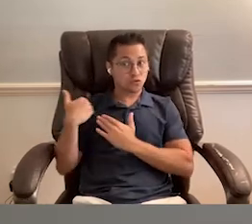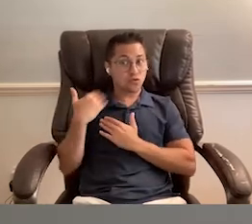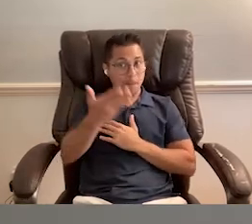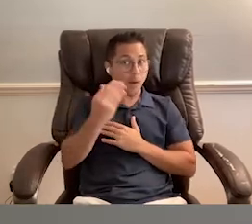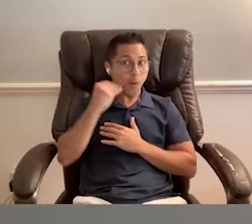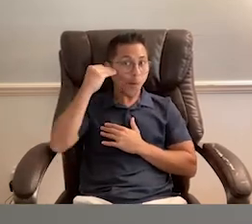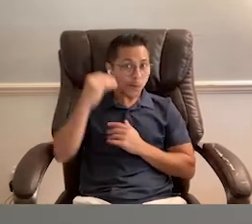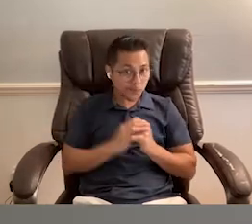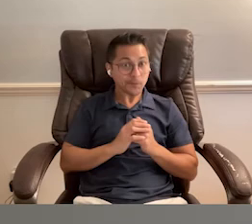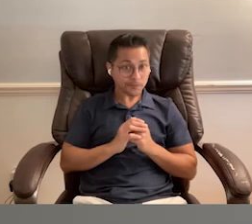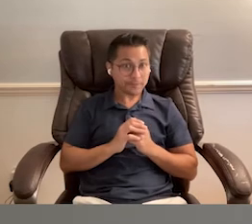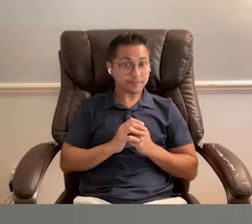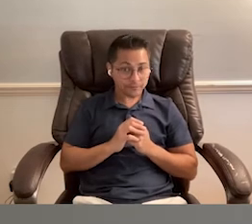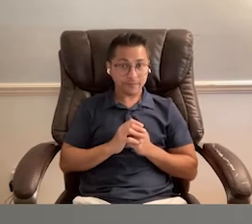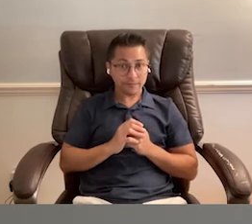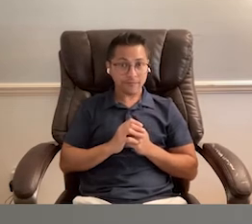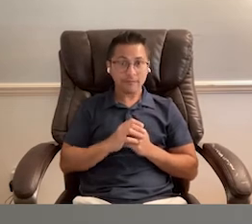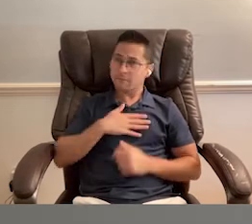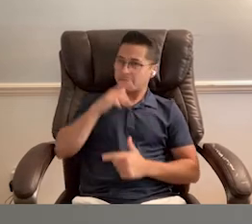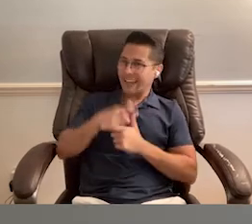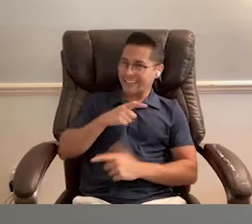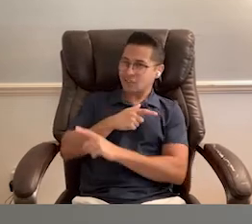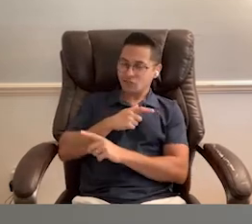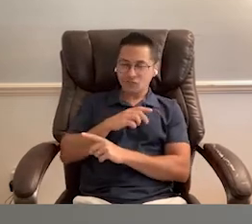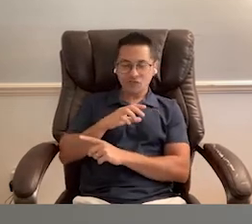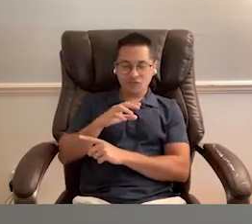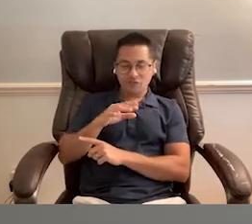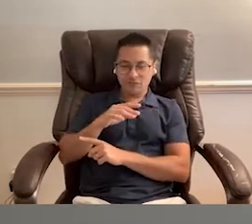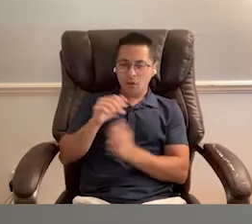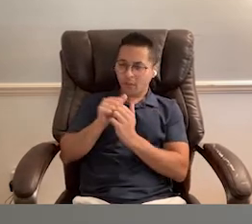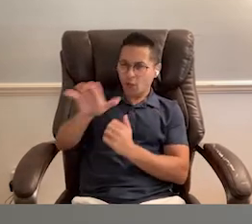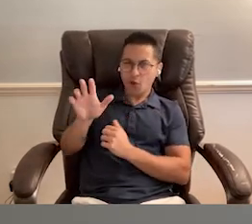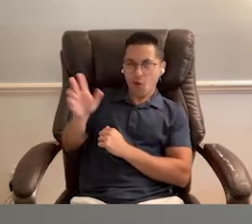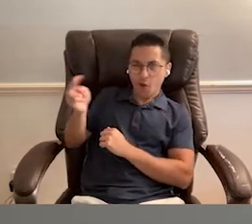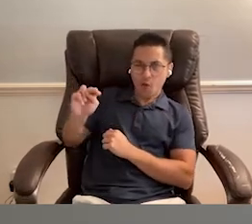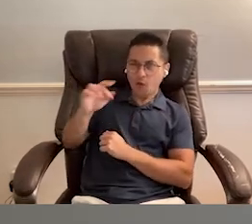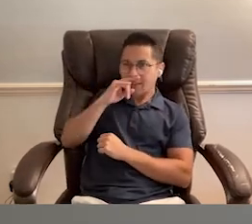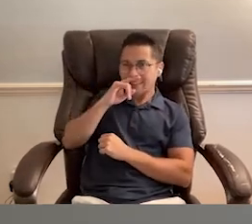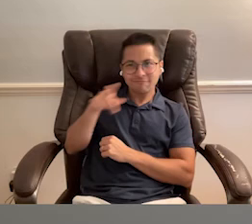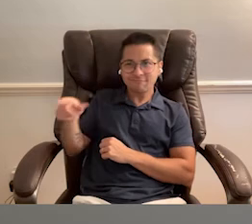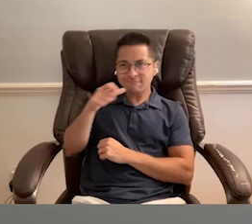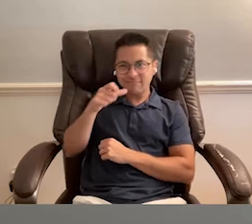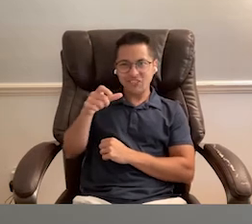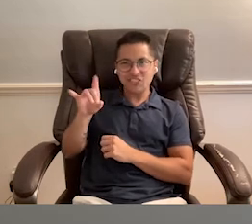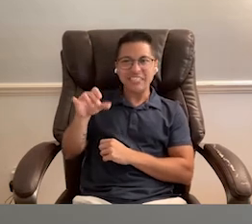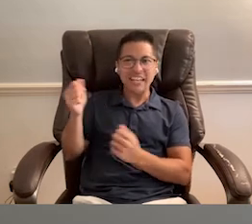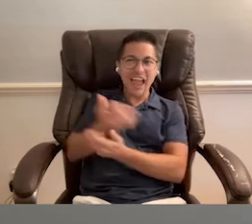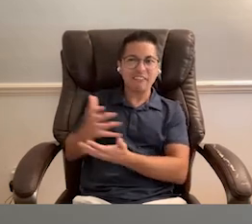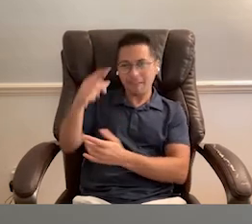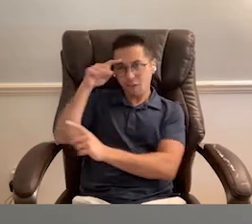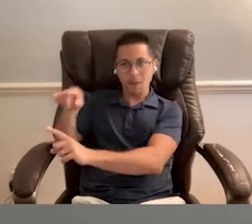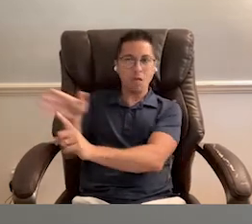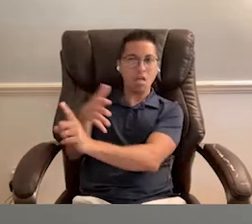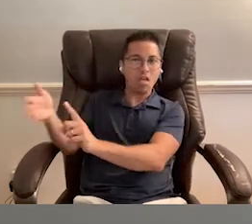home. Is my sister did with her own kids? She did everything for them. So